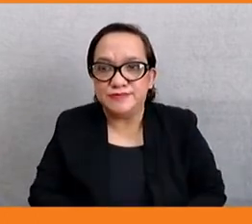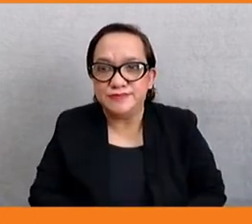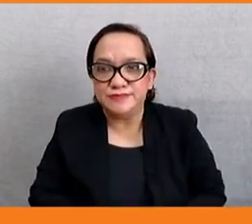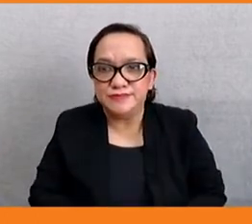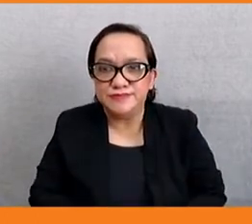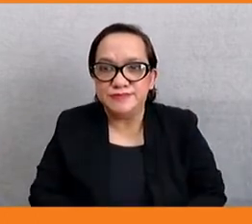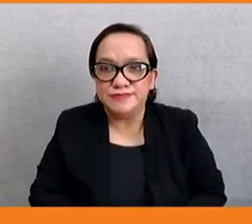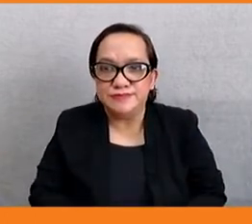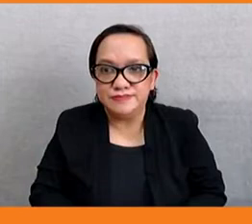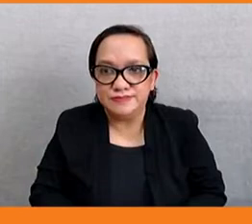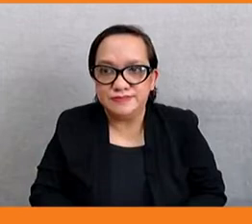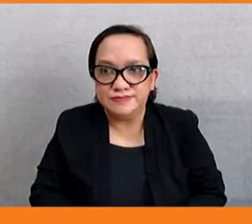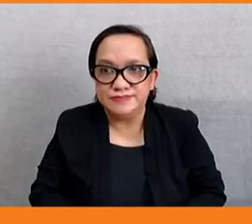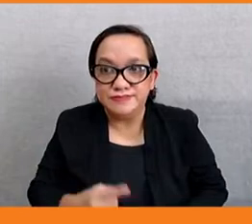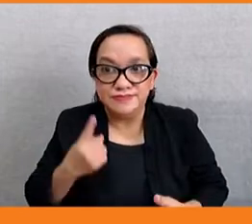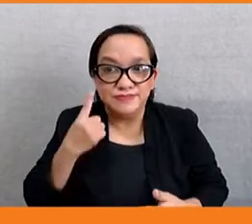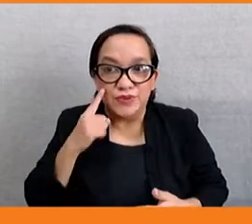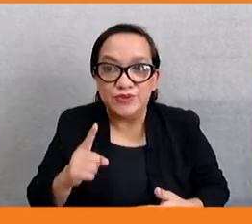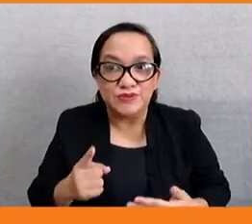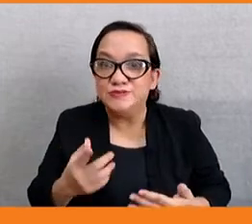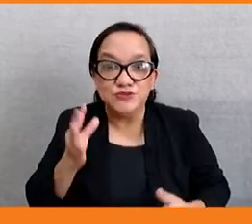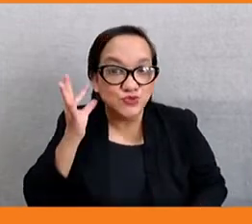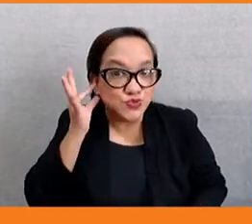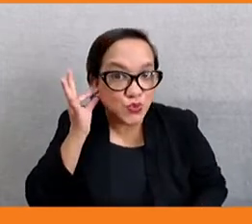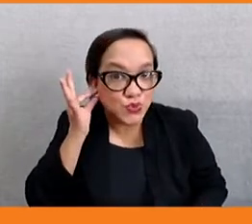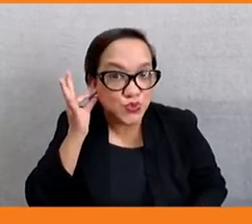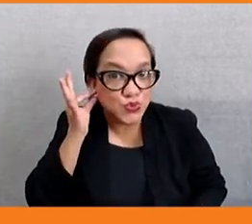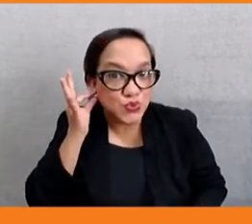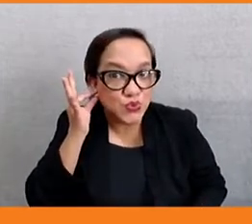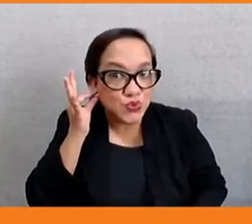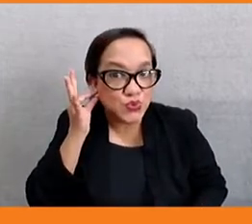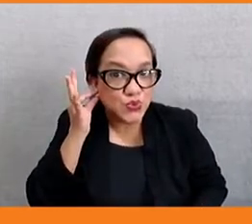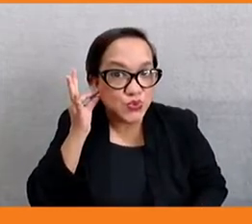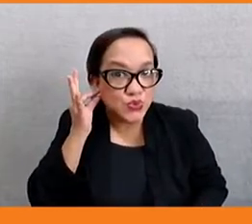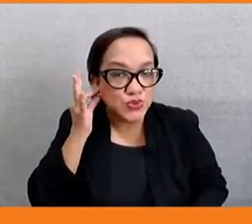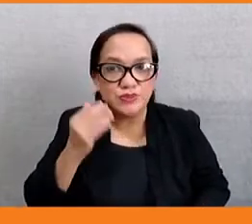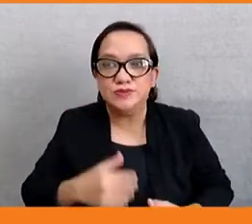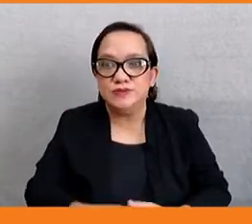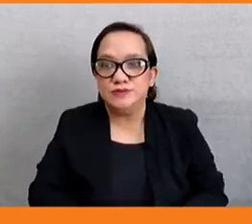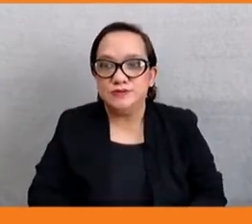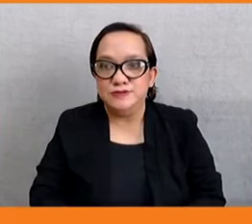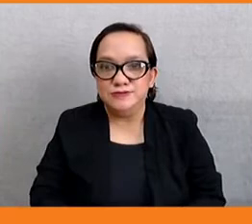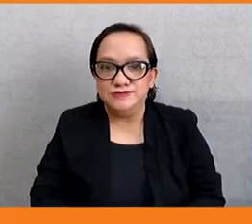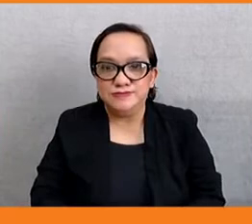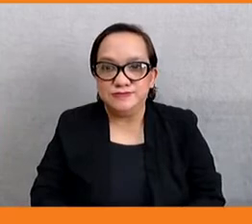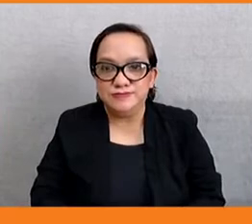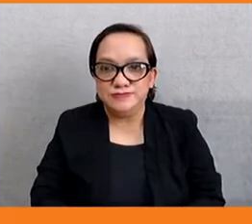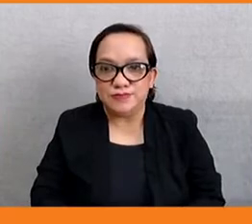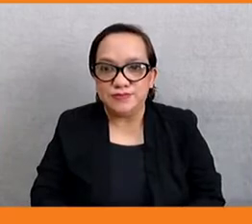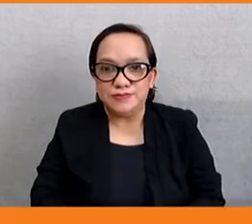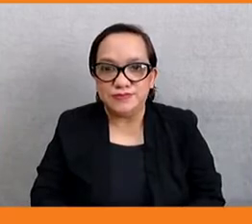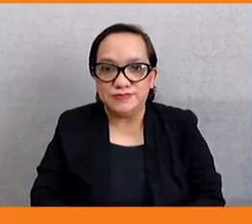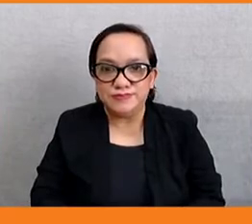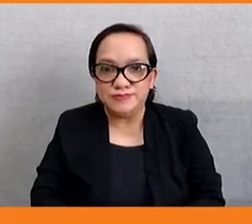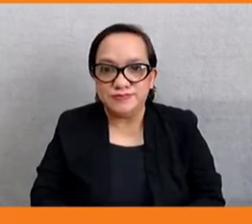women and girls, recognizing, reducing, and redistributing unpaid care